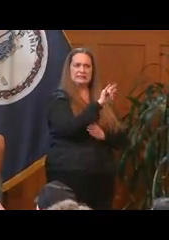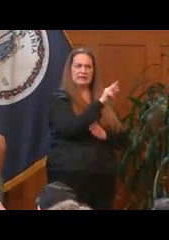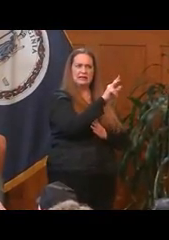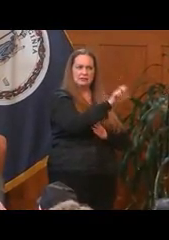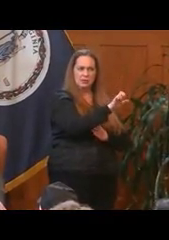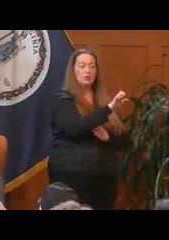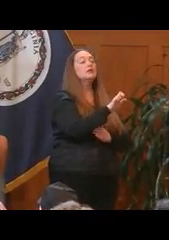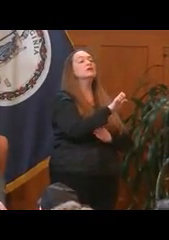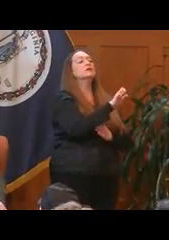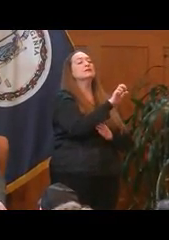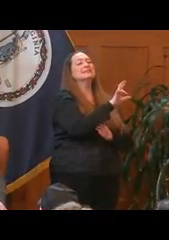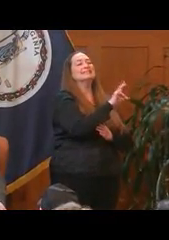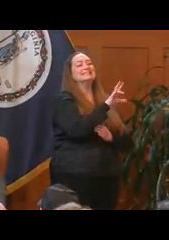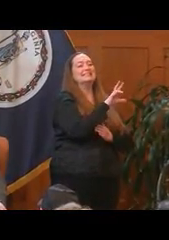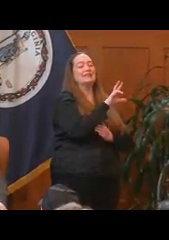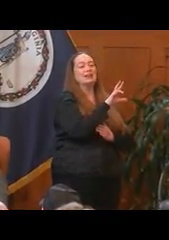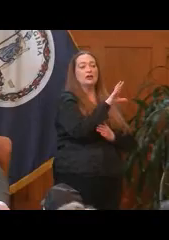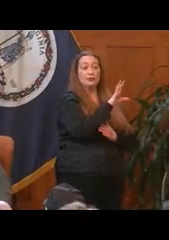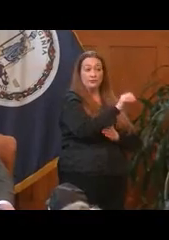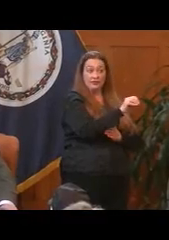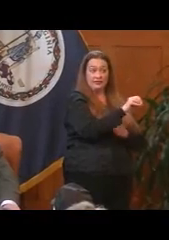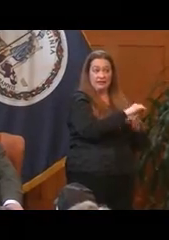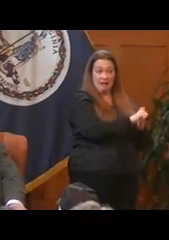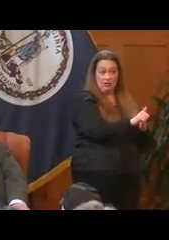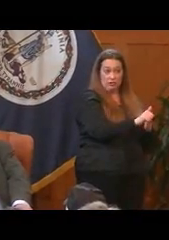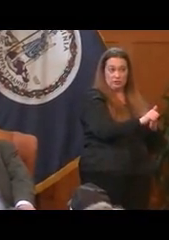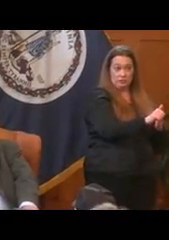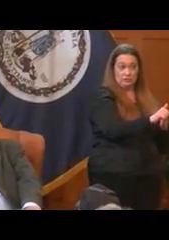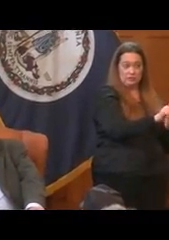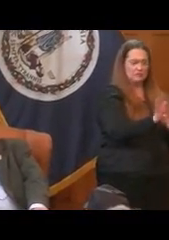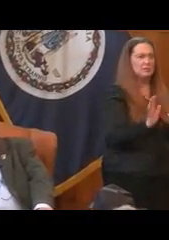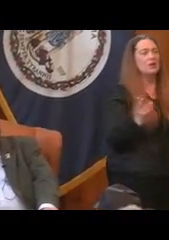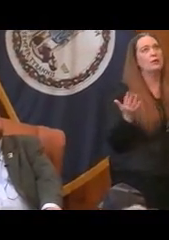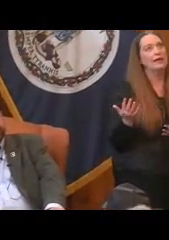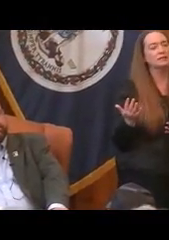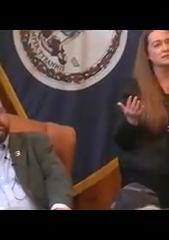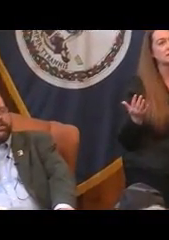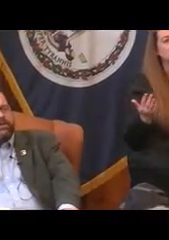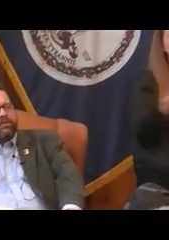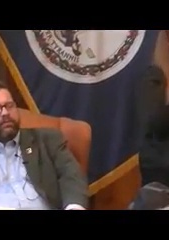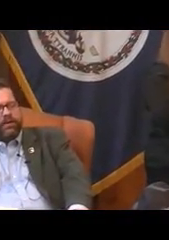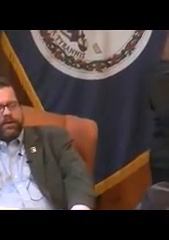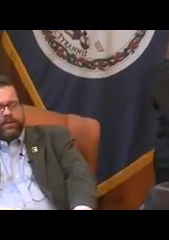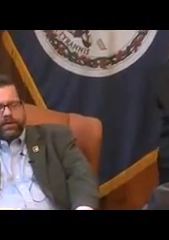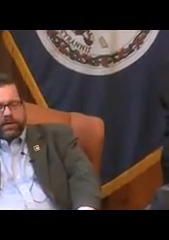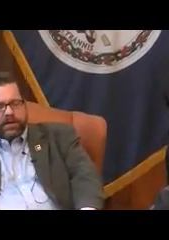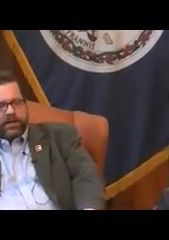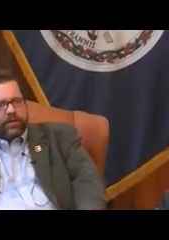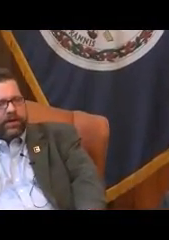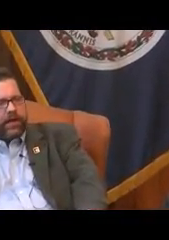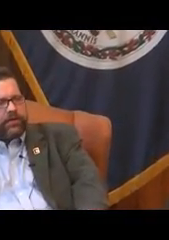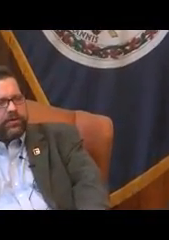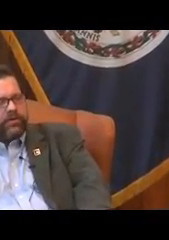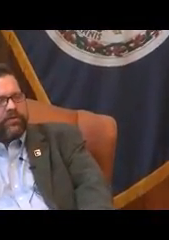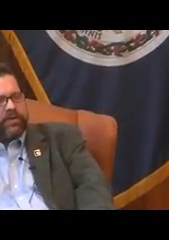monthly payment, it's $250 in premium, or the monthly payment is $75 in premium, and then they were now $250